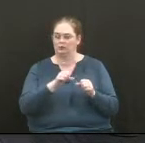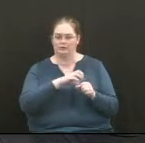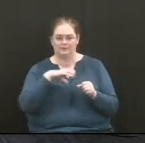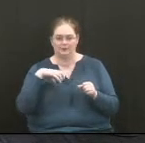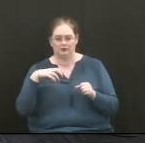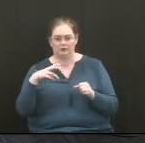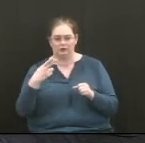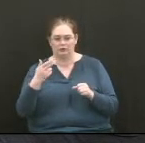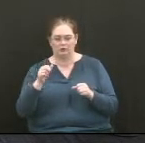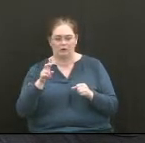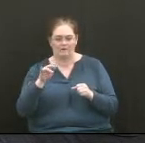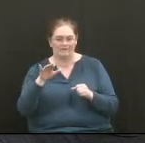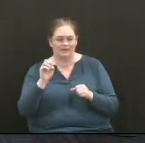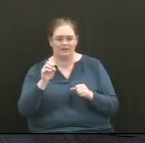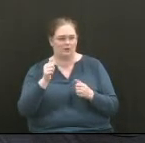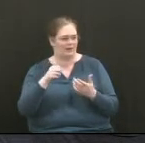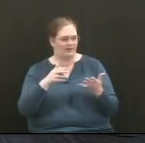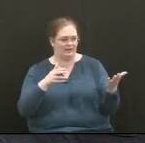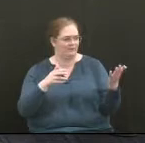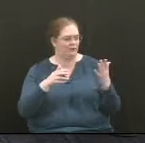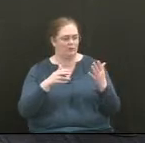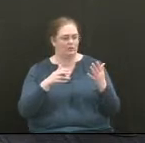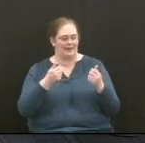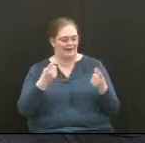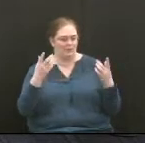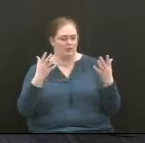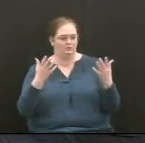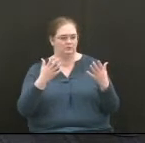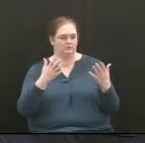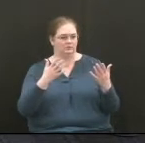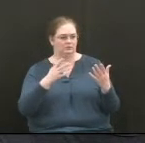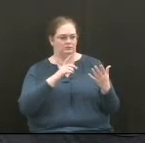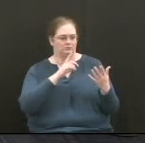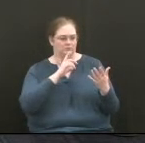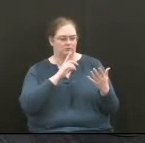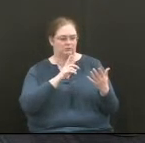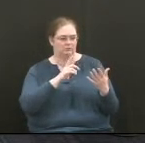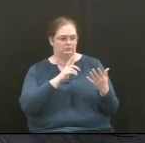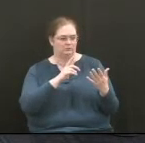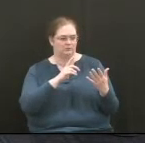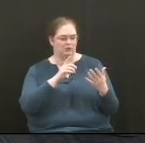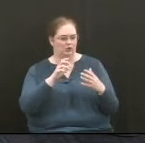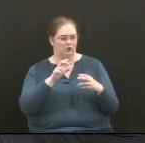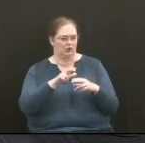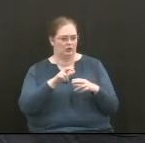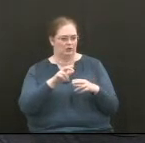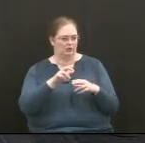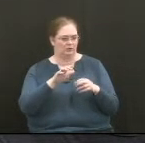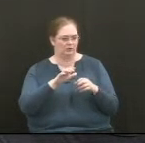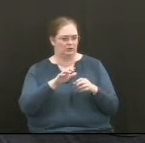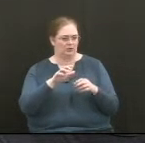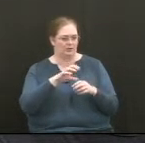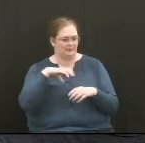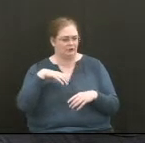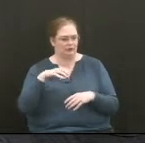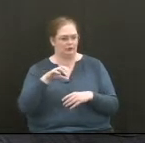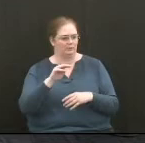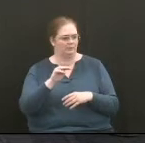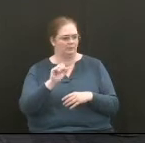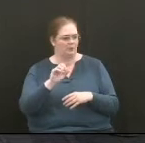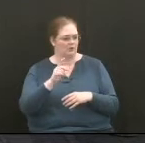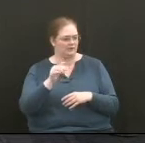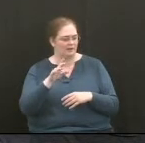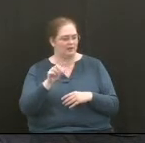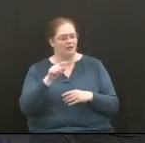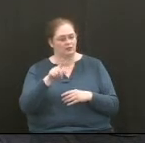Commissioner Harvey, any of you, Commissioner DiGiorgio, anybody, Diane, you are Commissioner Marsaglia, could you